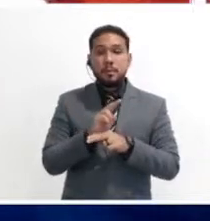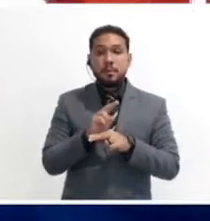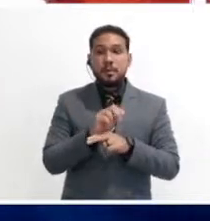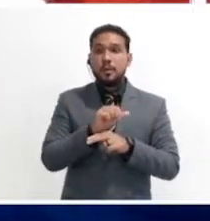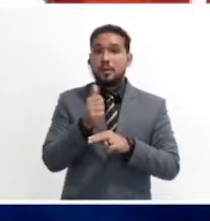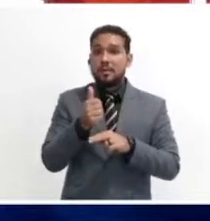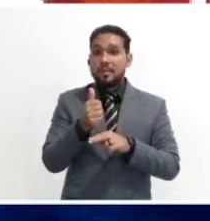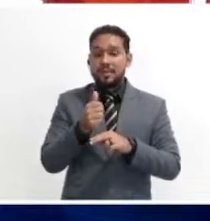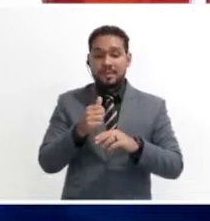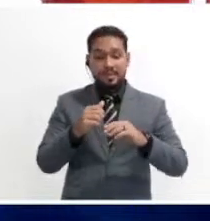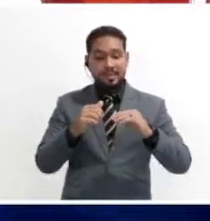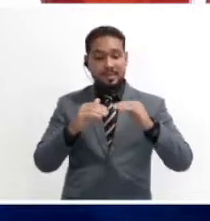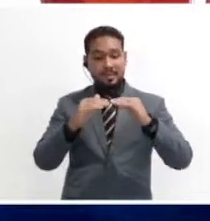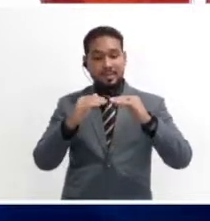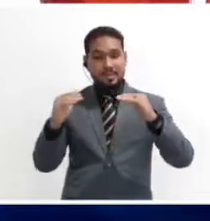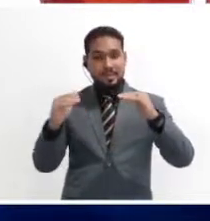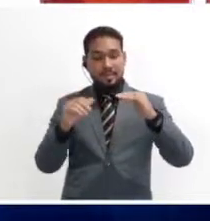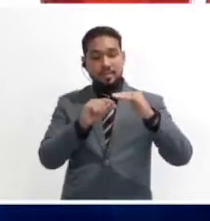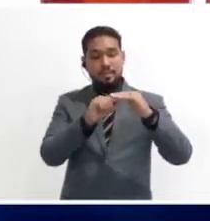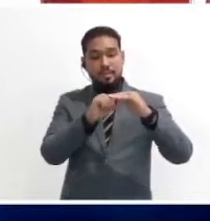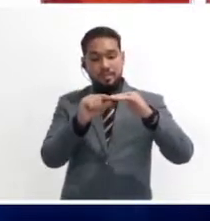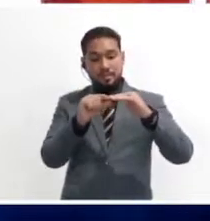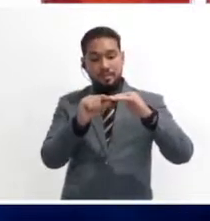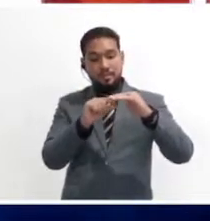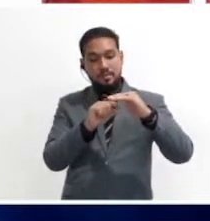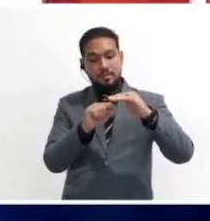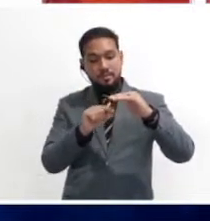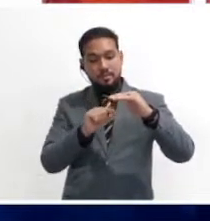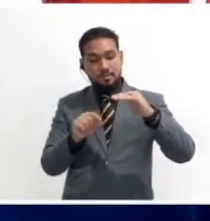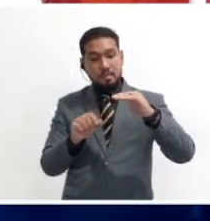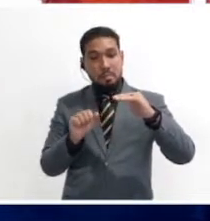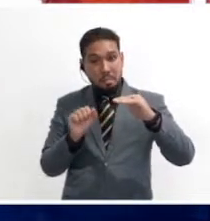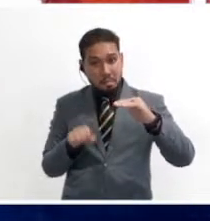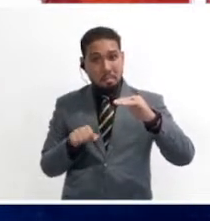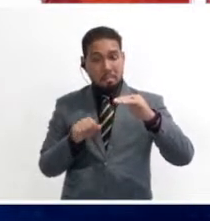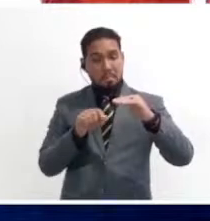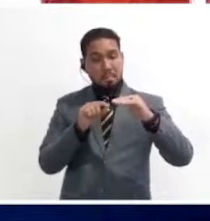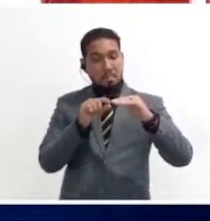the evolution to surface mount technology.